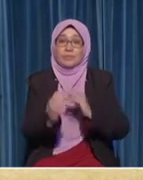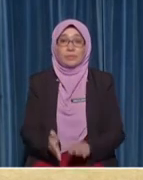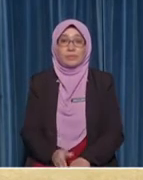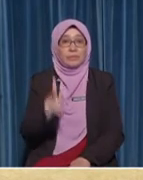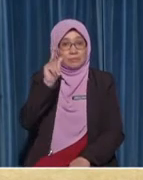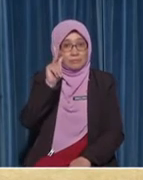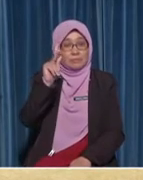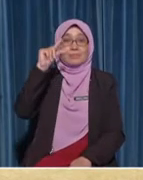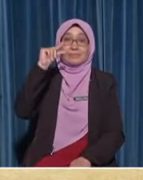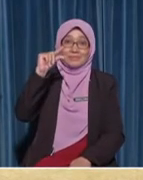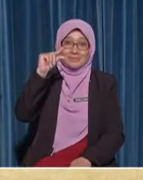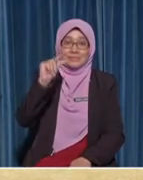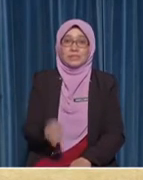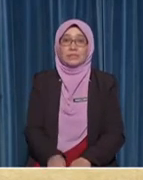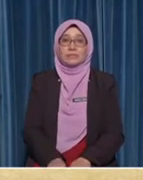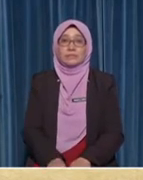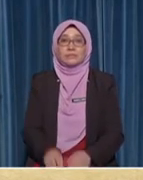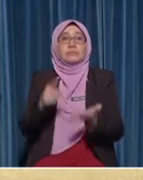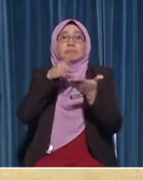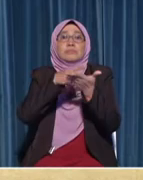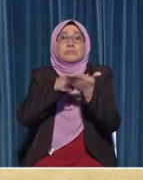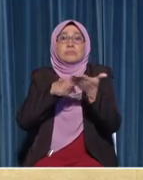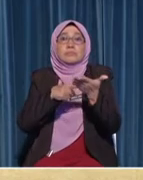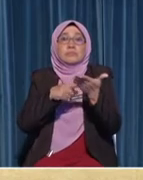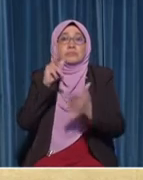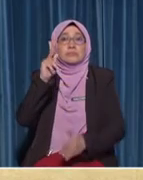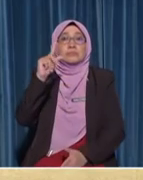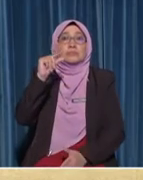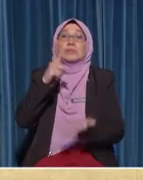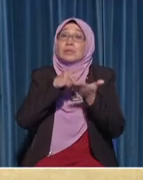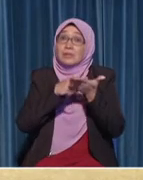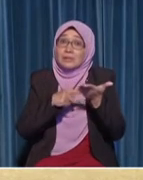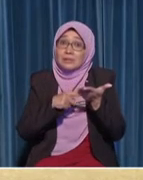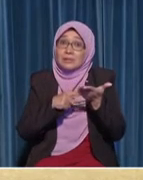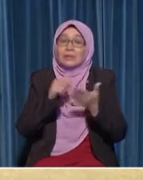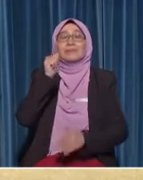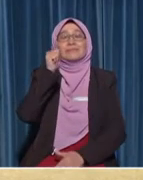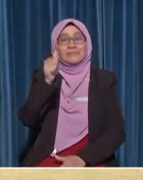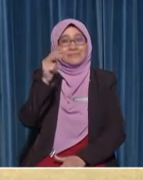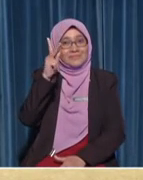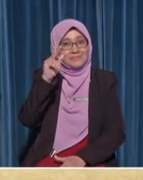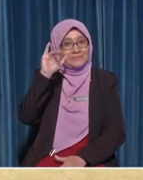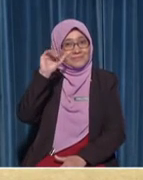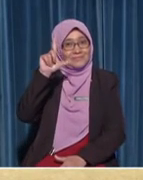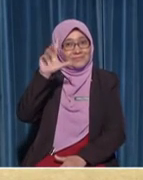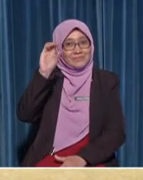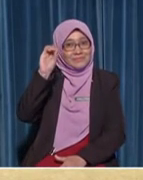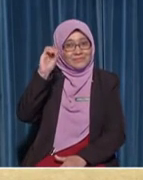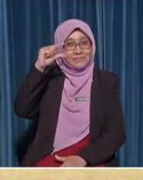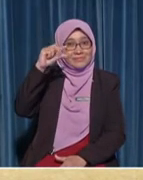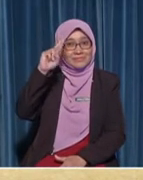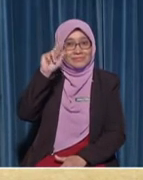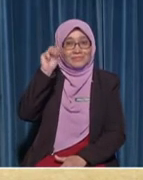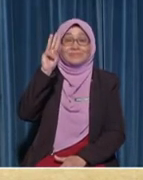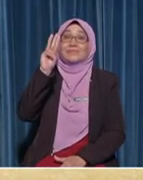Kg. What is kg, Kuma? Good, kilogram.